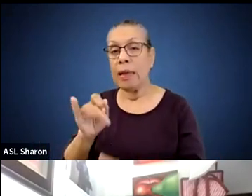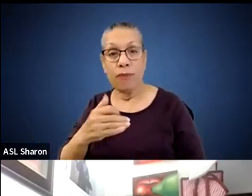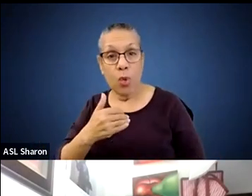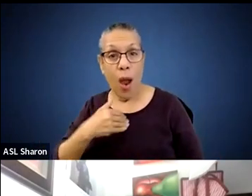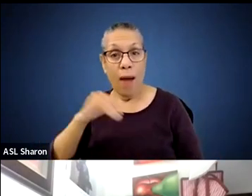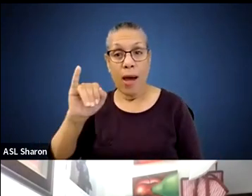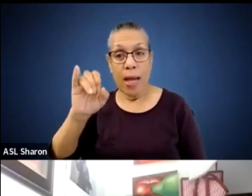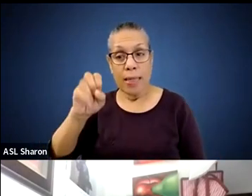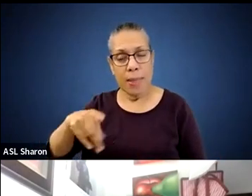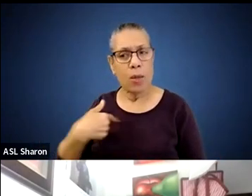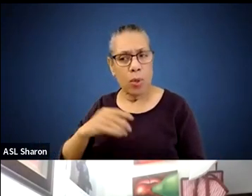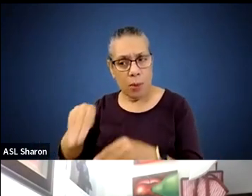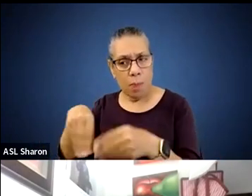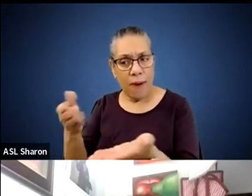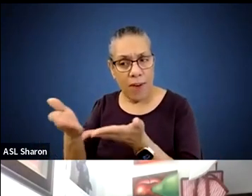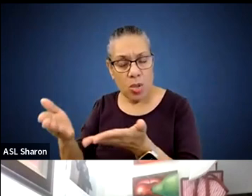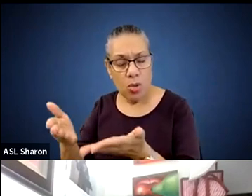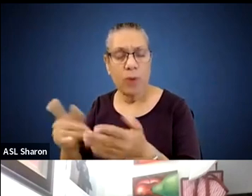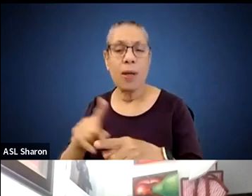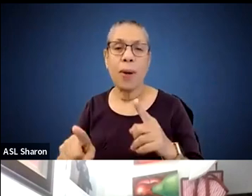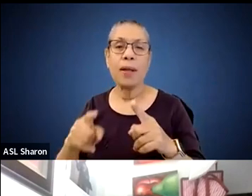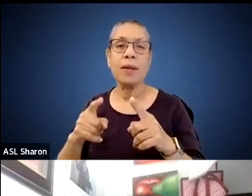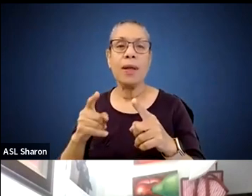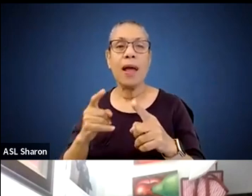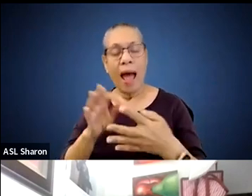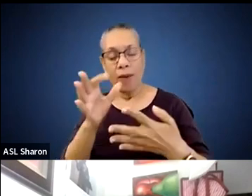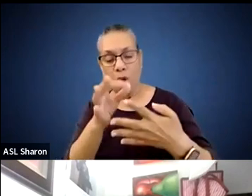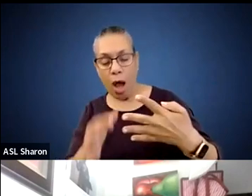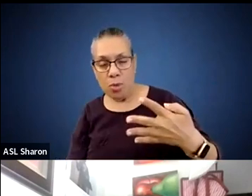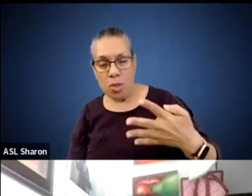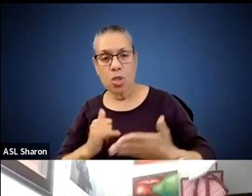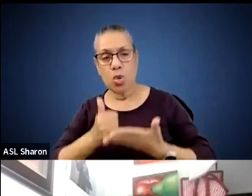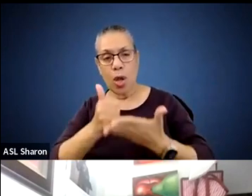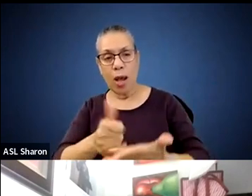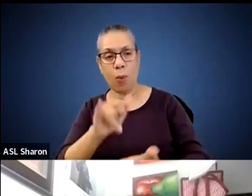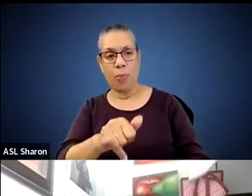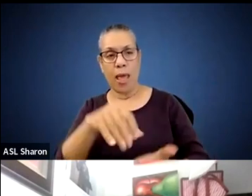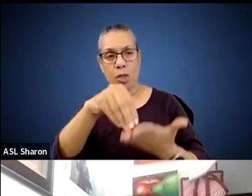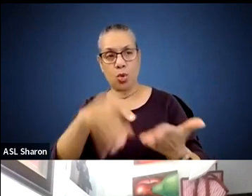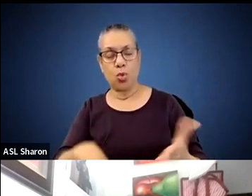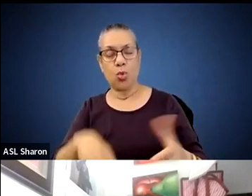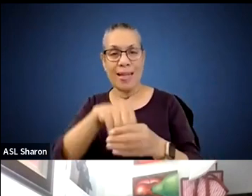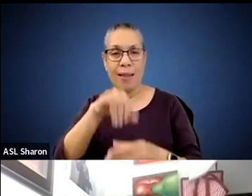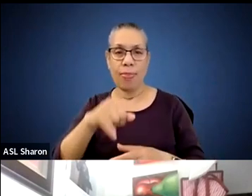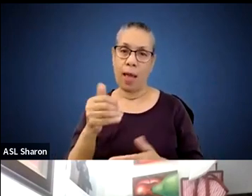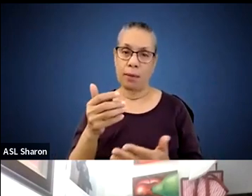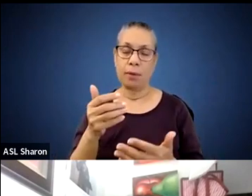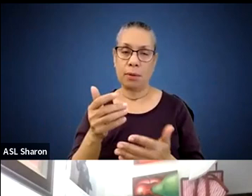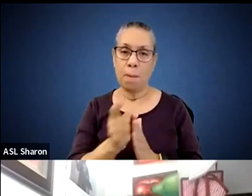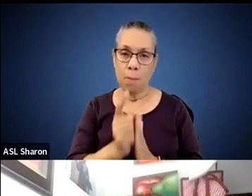continuation of services but really develop a menu that meets the young person where they are in that process